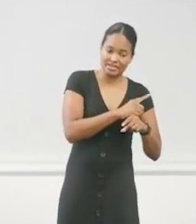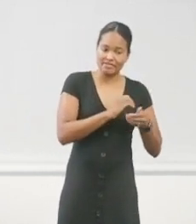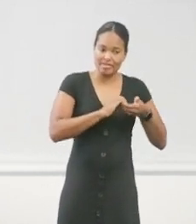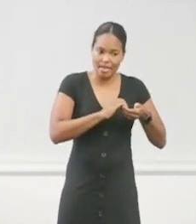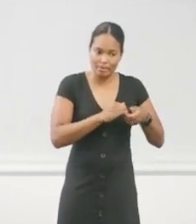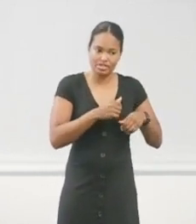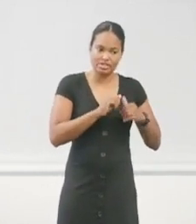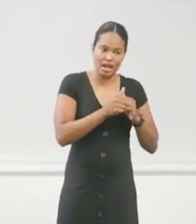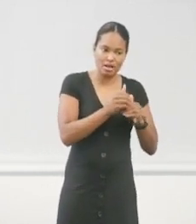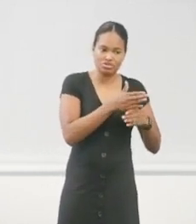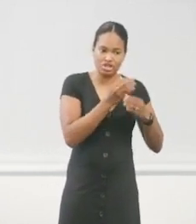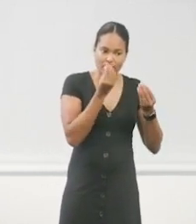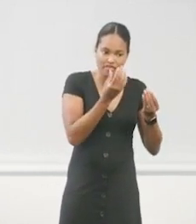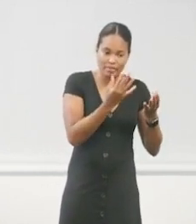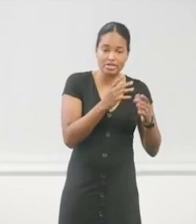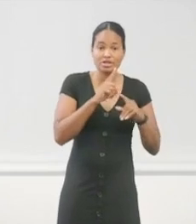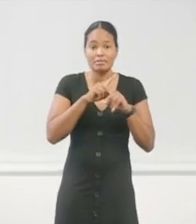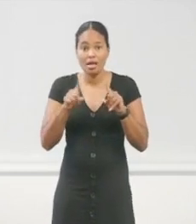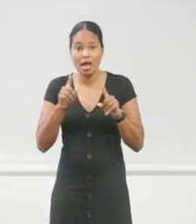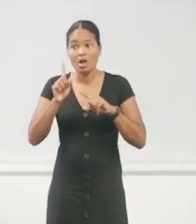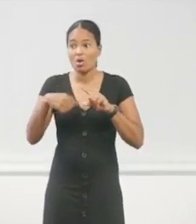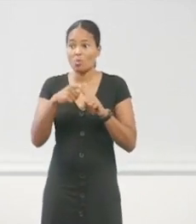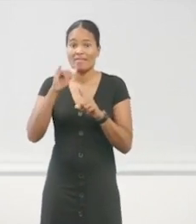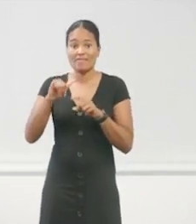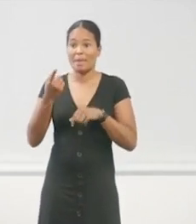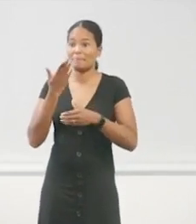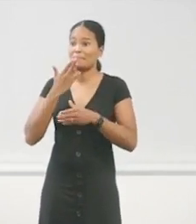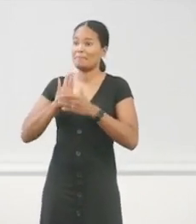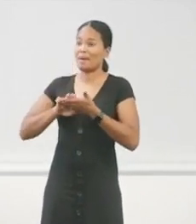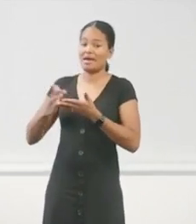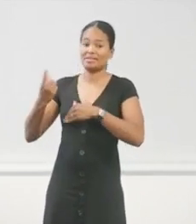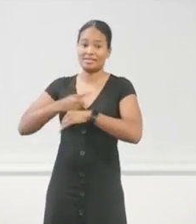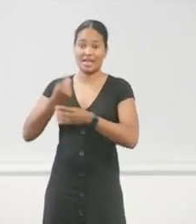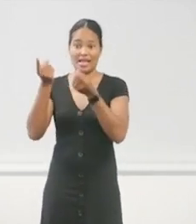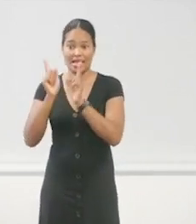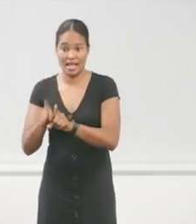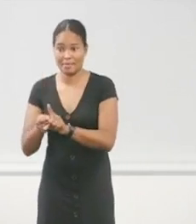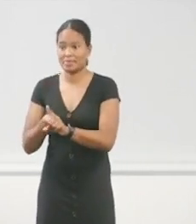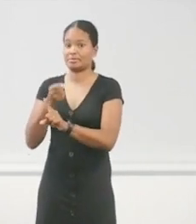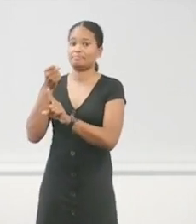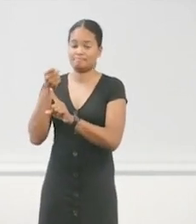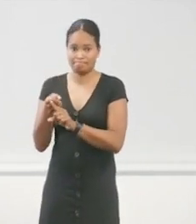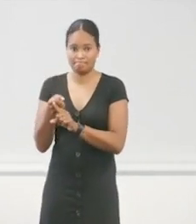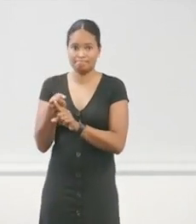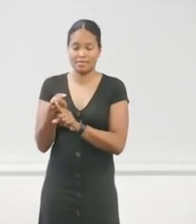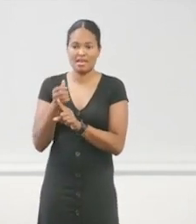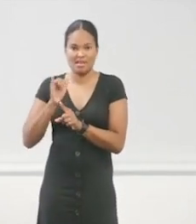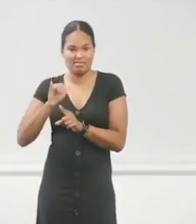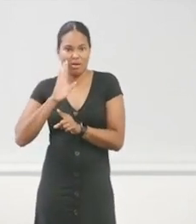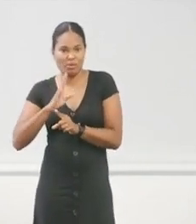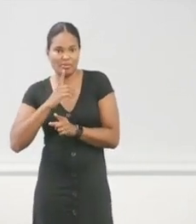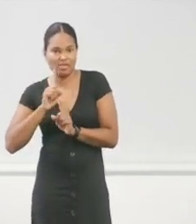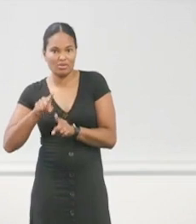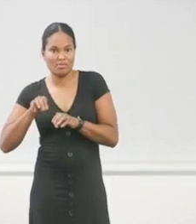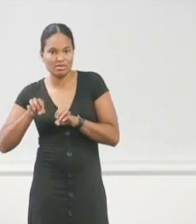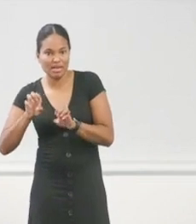information. But when we do have a bad day, this is almost entirely going to be the response efforts of those cyber defenders, of